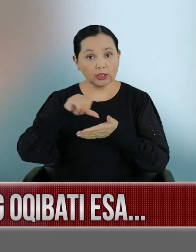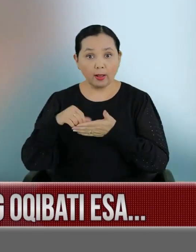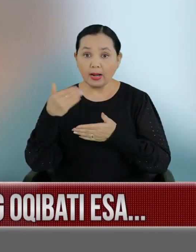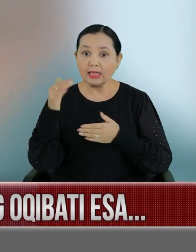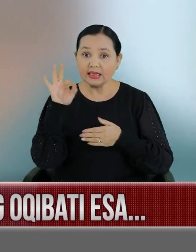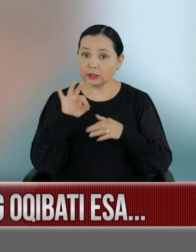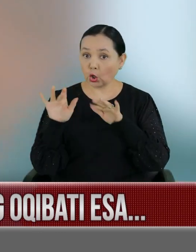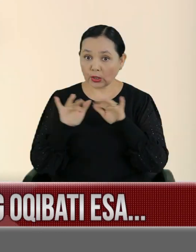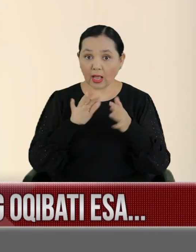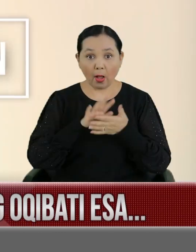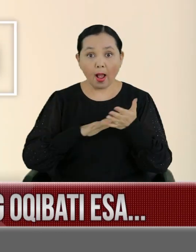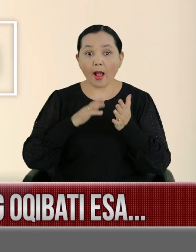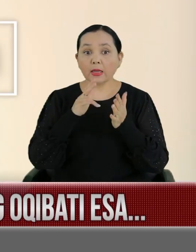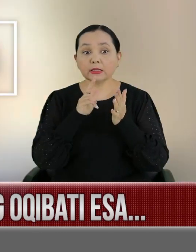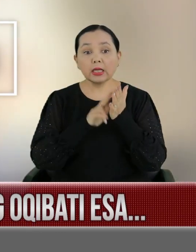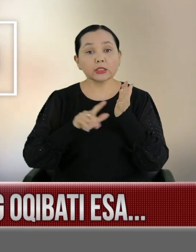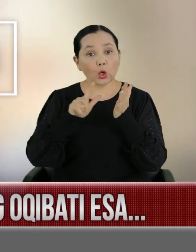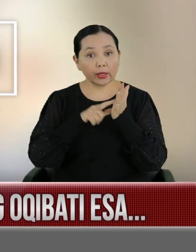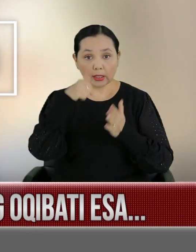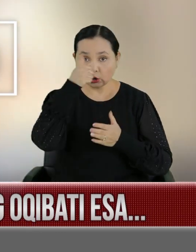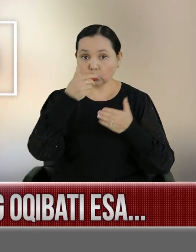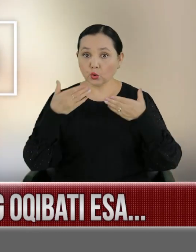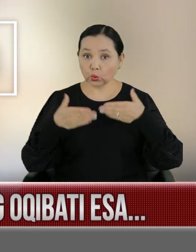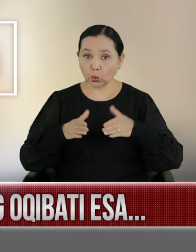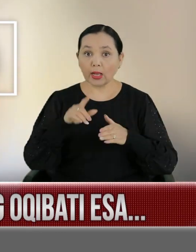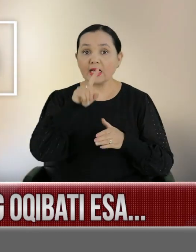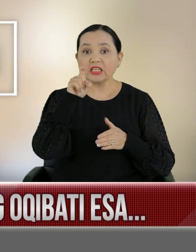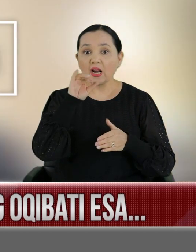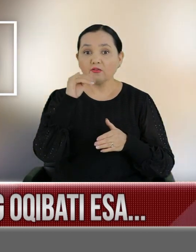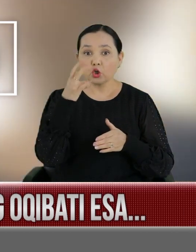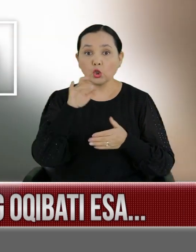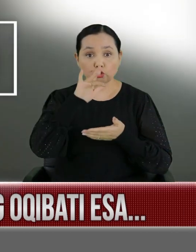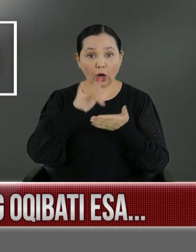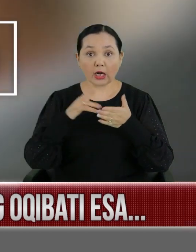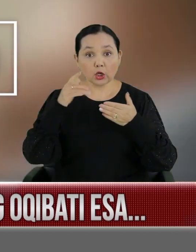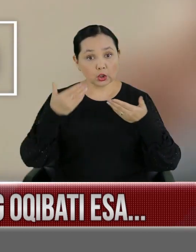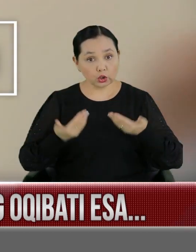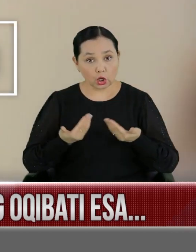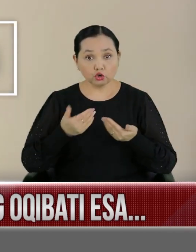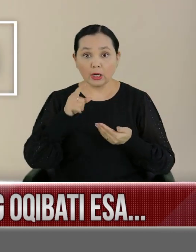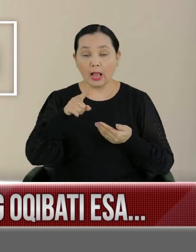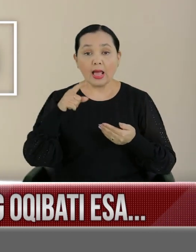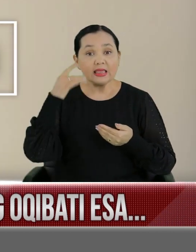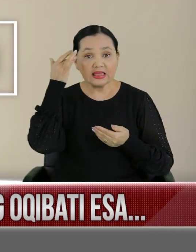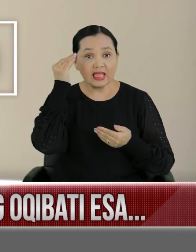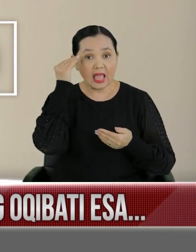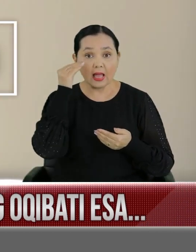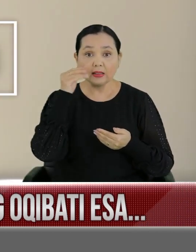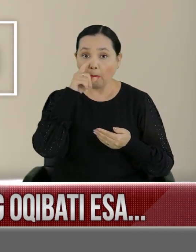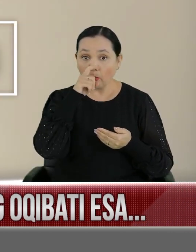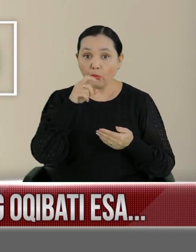tezkor tadbir davomida 1987-yilda tug'ilgan Zarafshon shahrida yashovchi fuqaro g'arazli niyatlarini